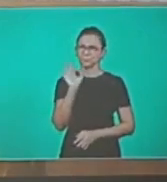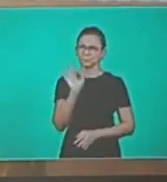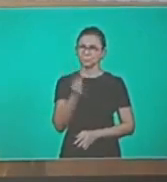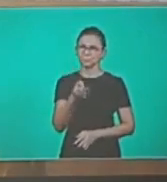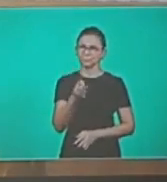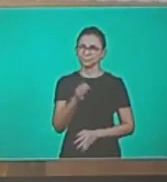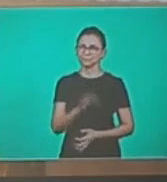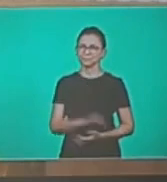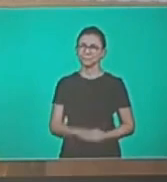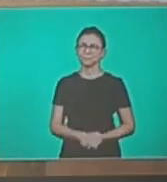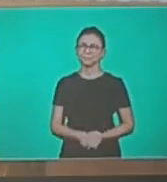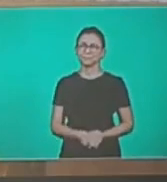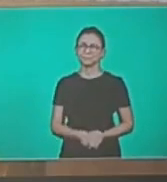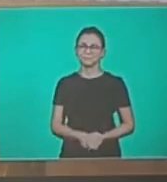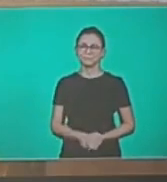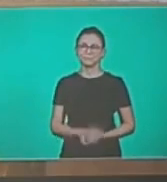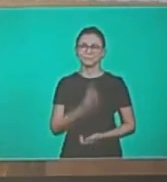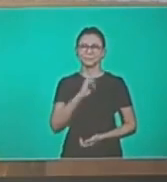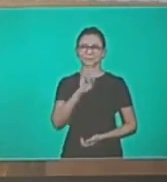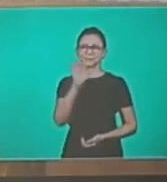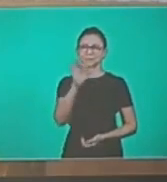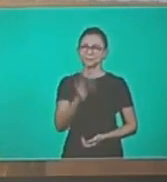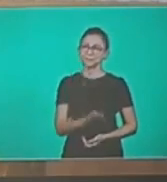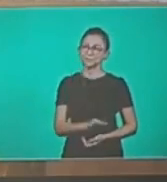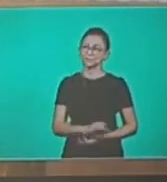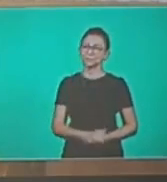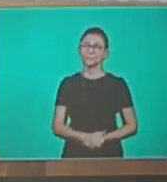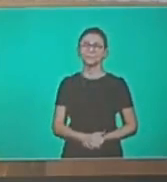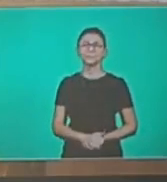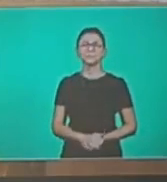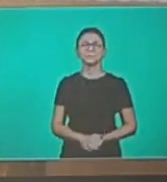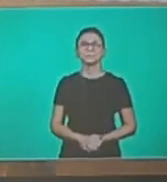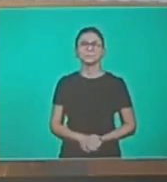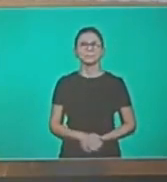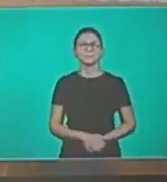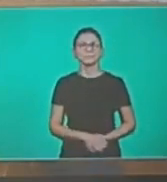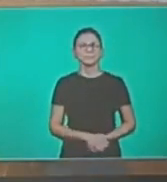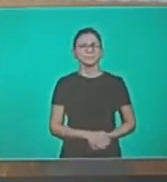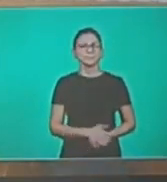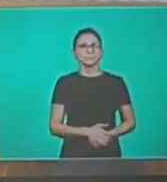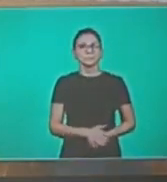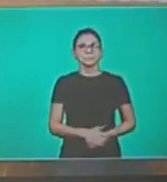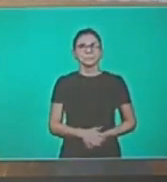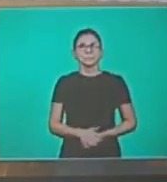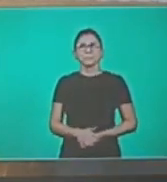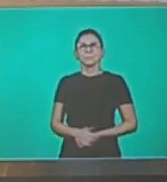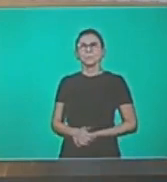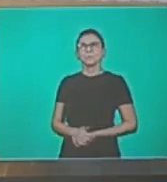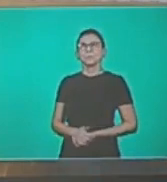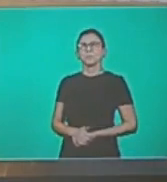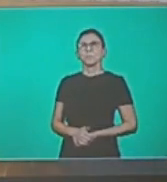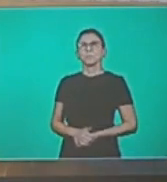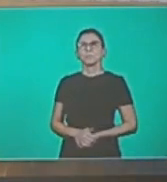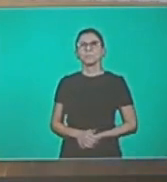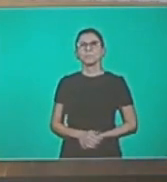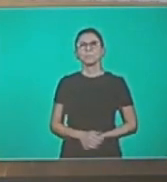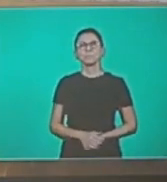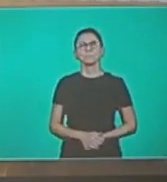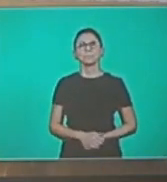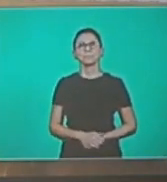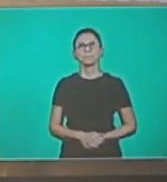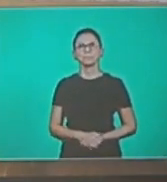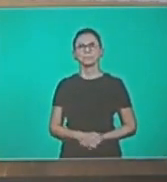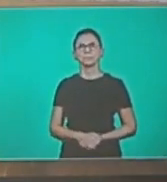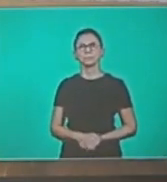Whoever got this answer right can go home. Now, Pastor Gilson.